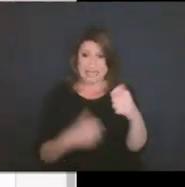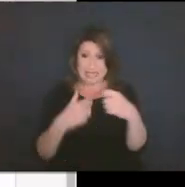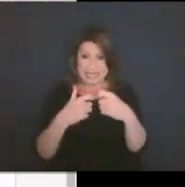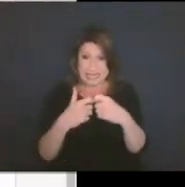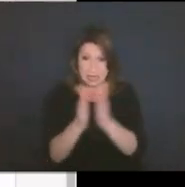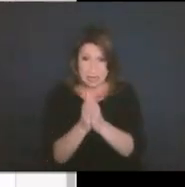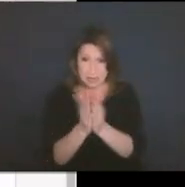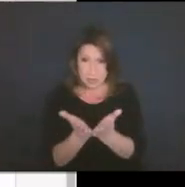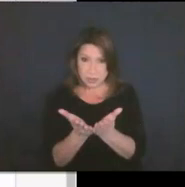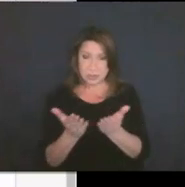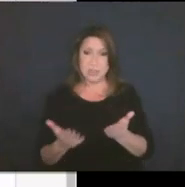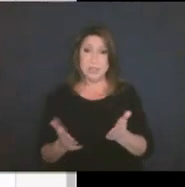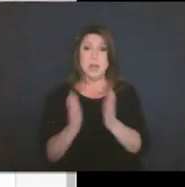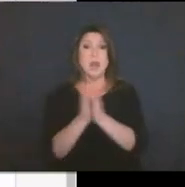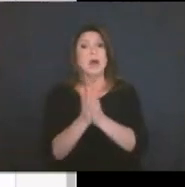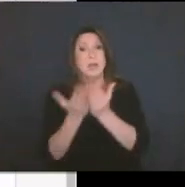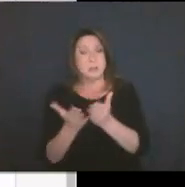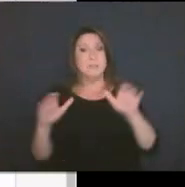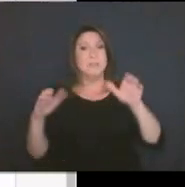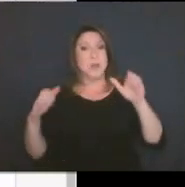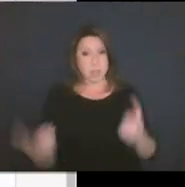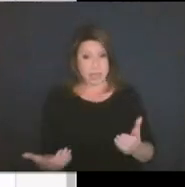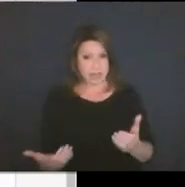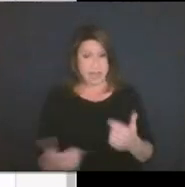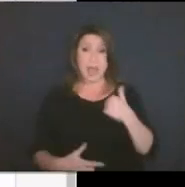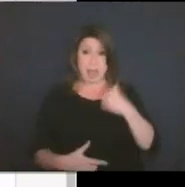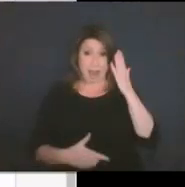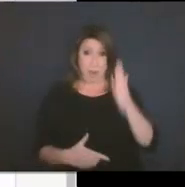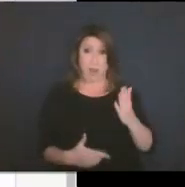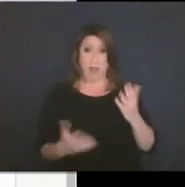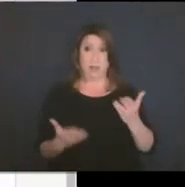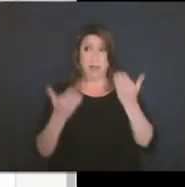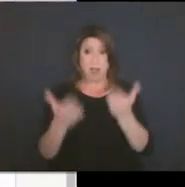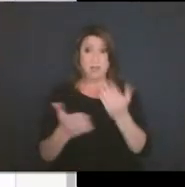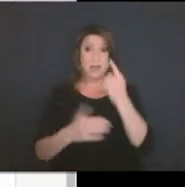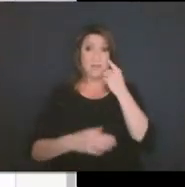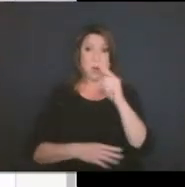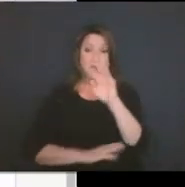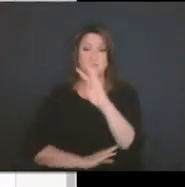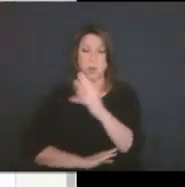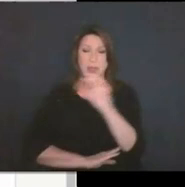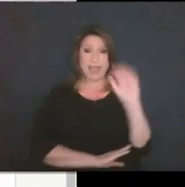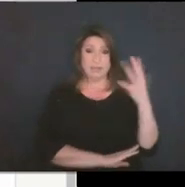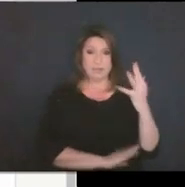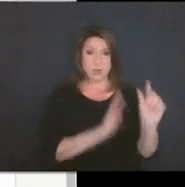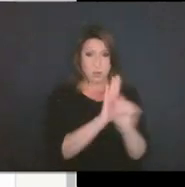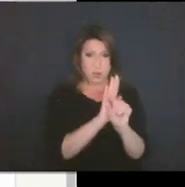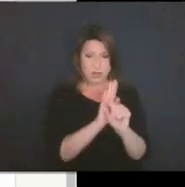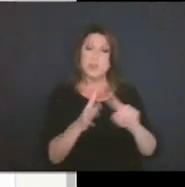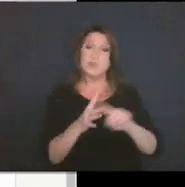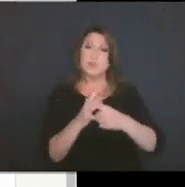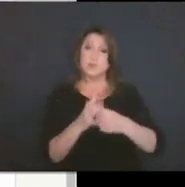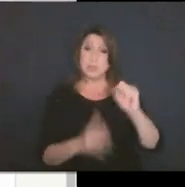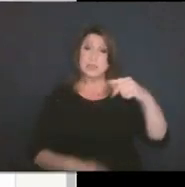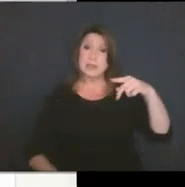offer. Book clubs is something that I will be offering for 4th and 5th graders to start the year out for September. So if you